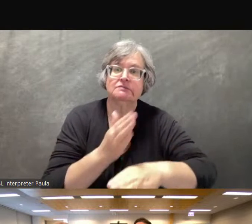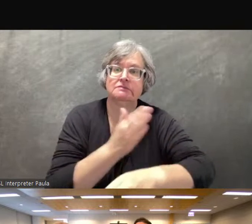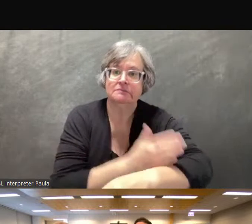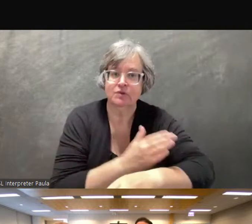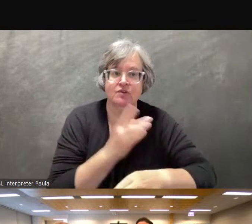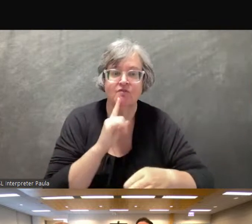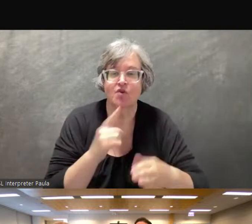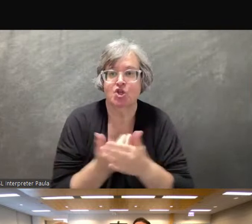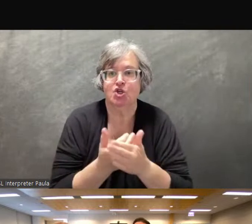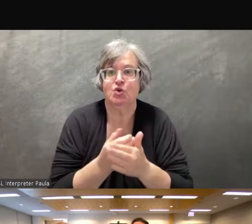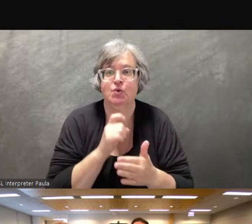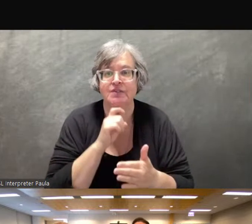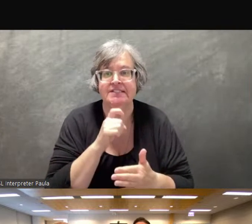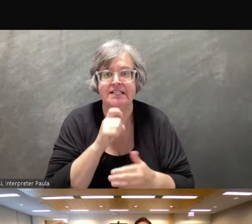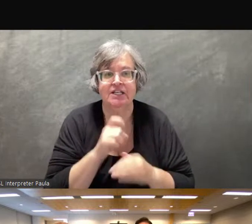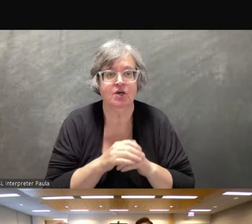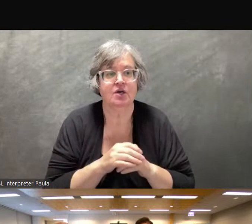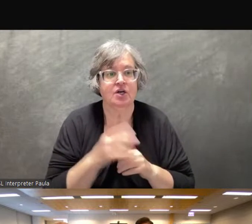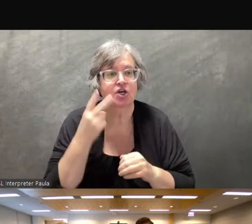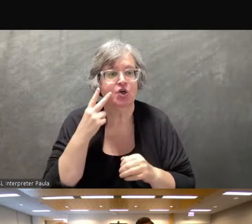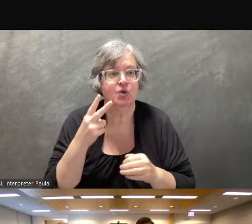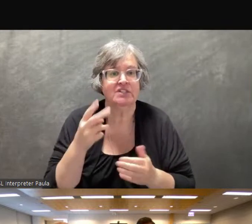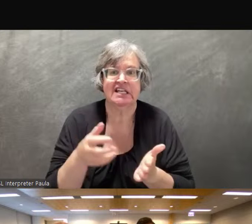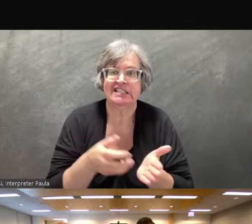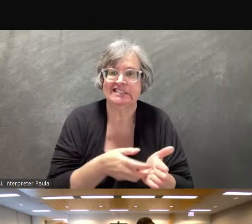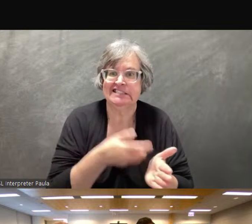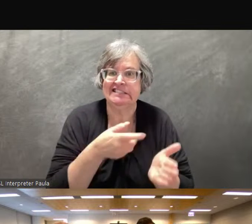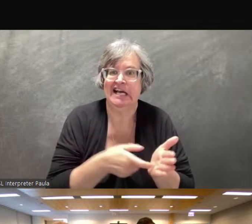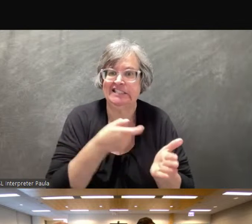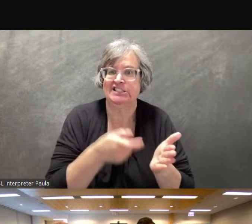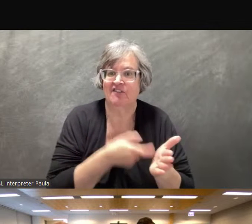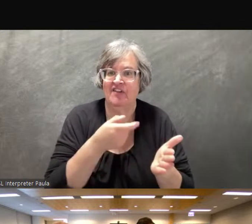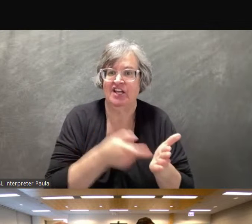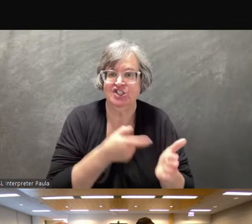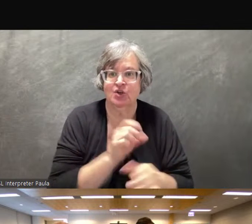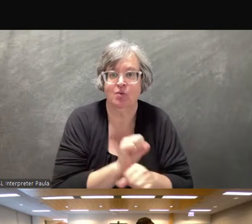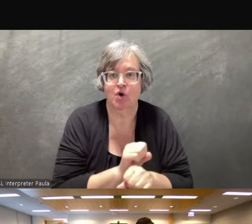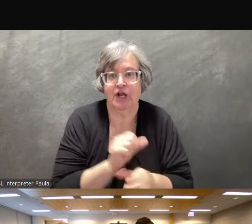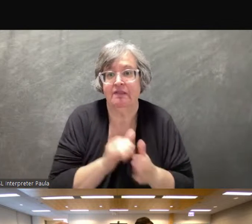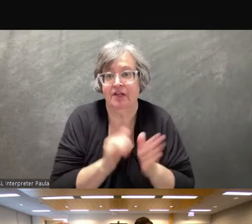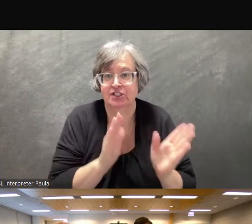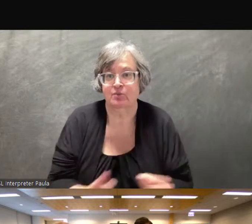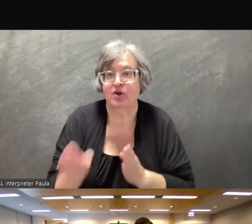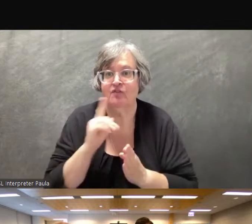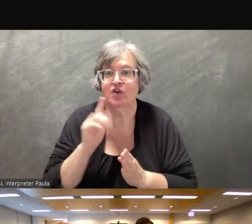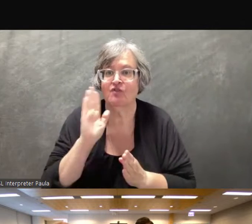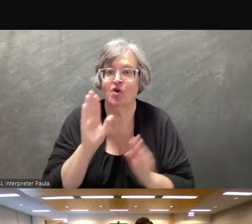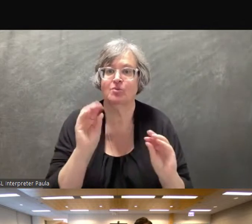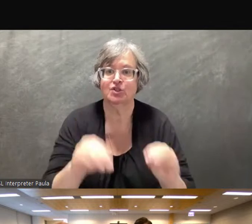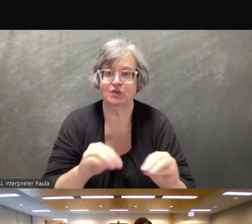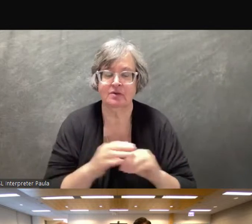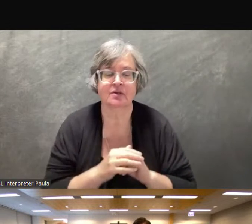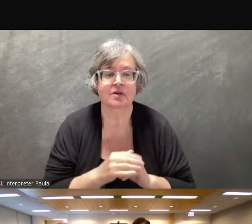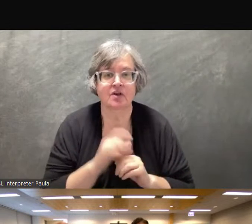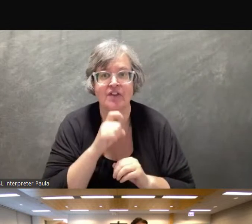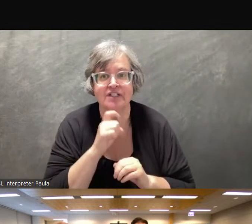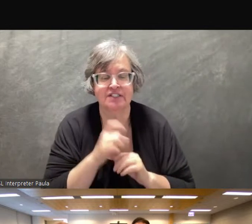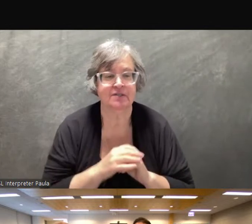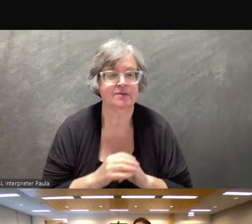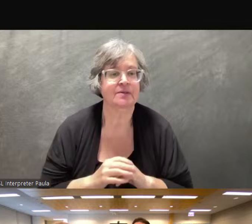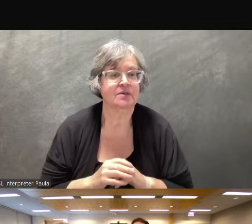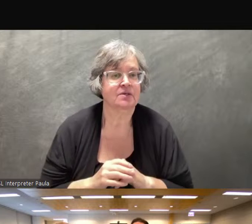steel. Here you can see some of that excavation work around that. This is, again, preparatory for the future installation of the steel coming